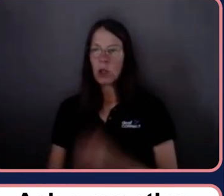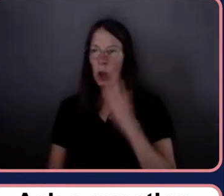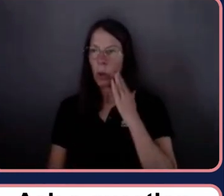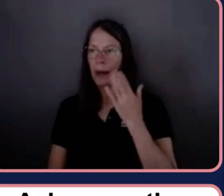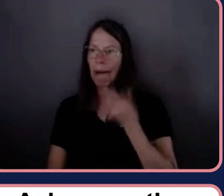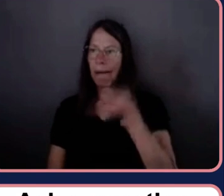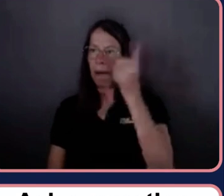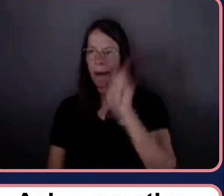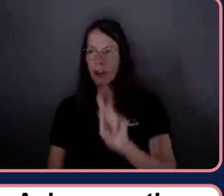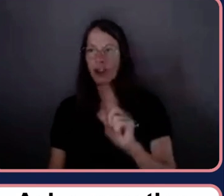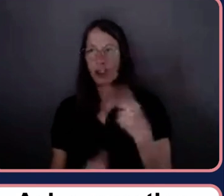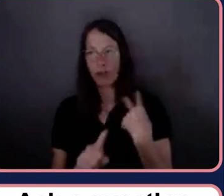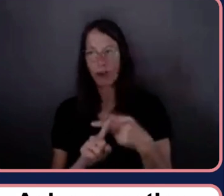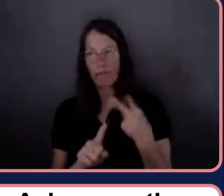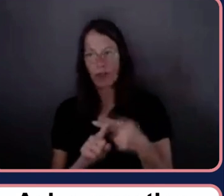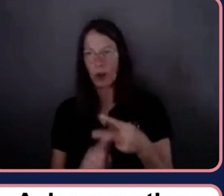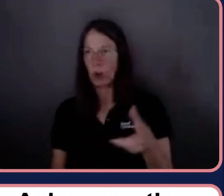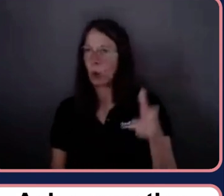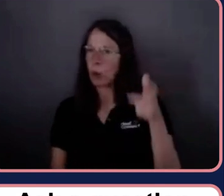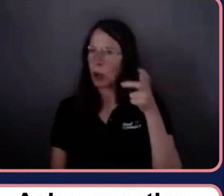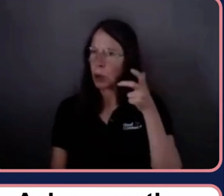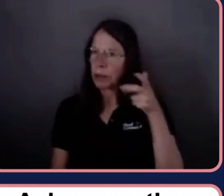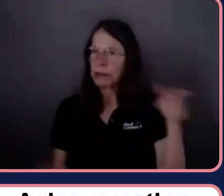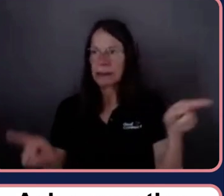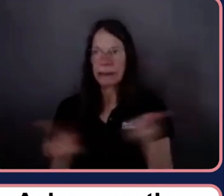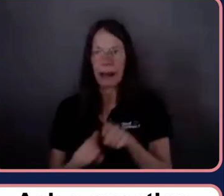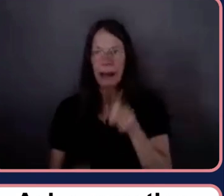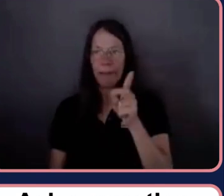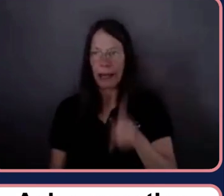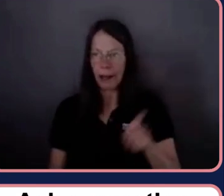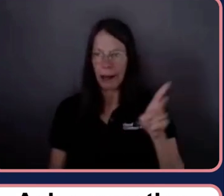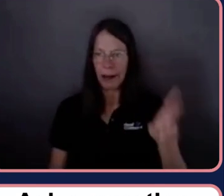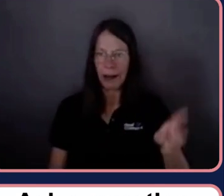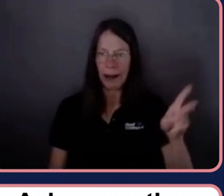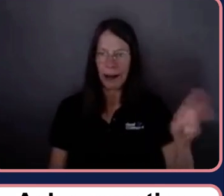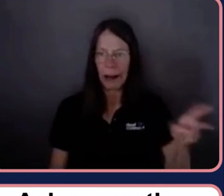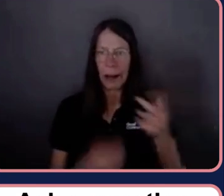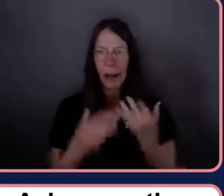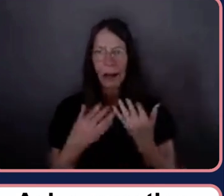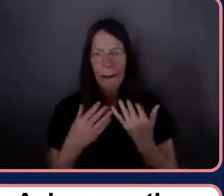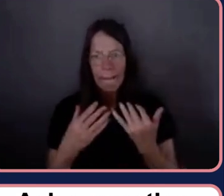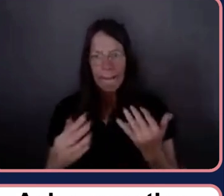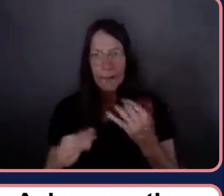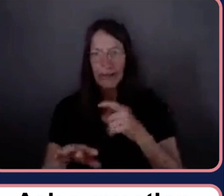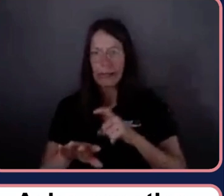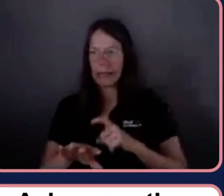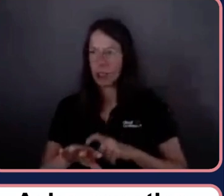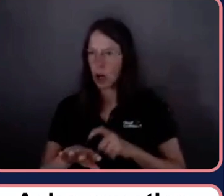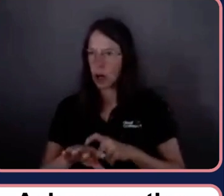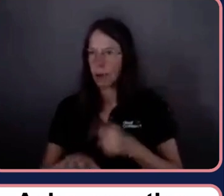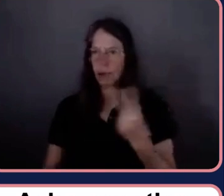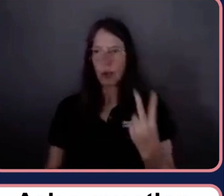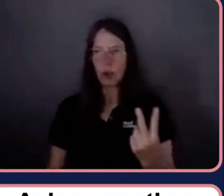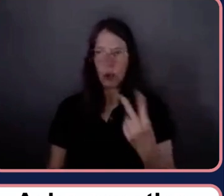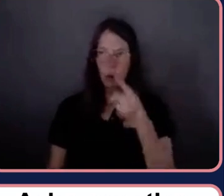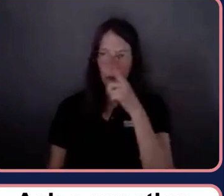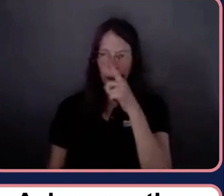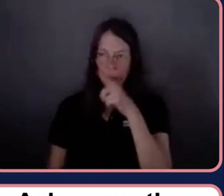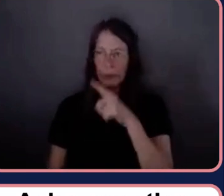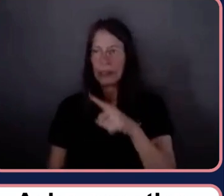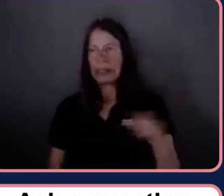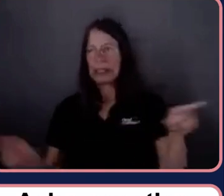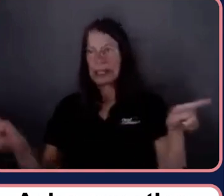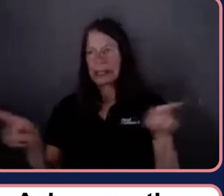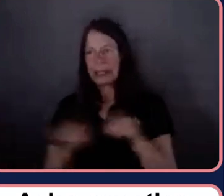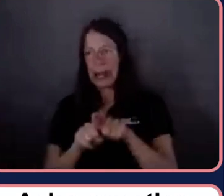that there are many, many instances where you've got two people with exactly the same support needs, but vastly